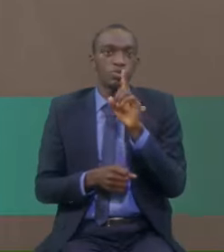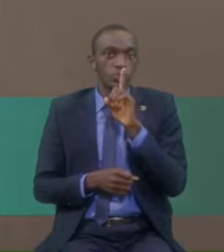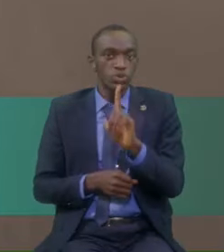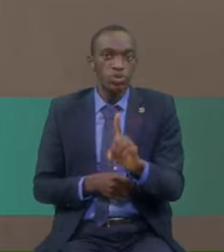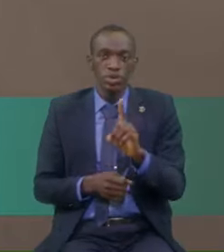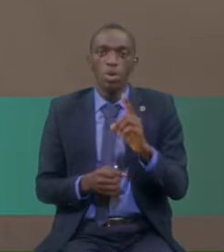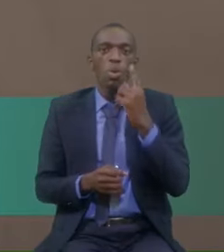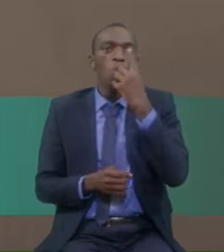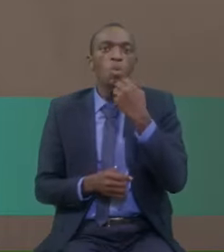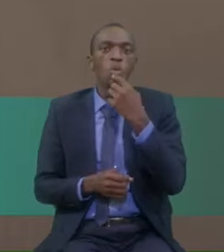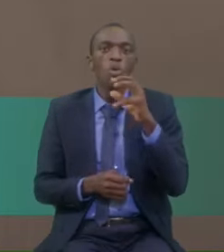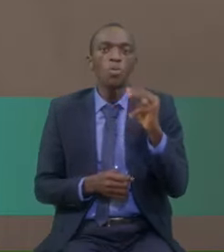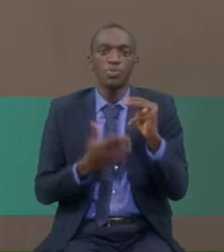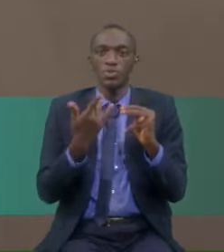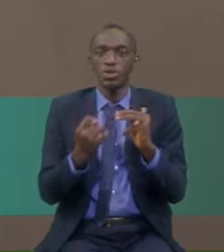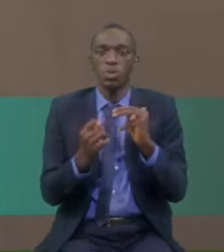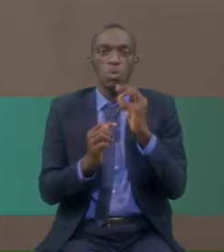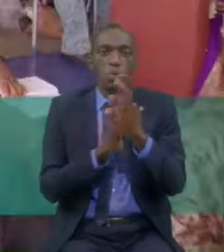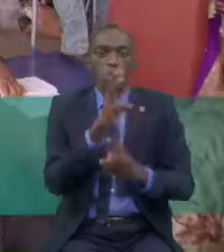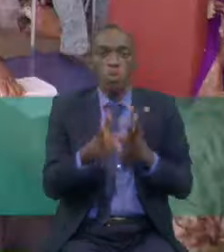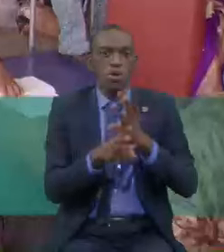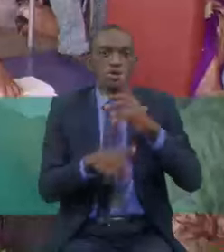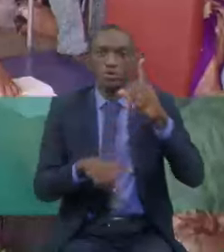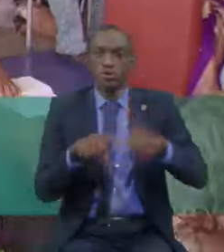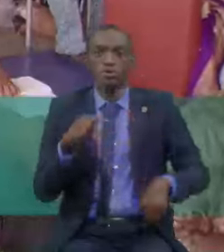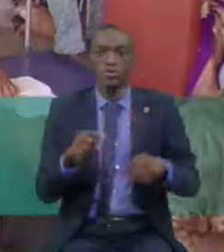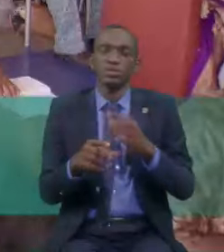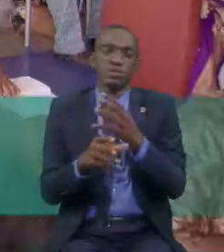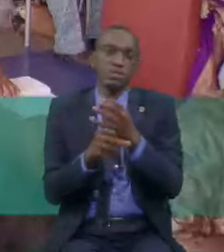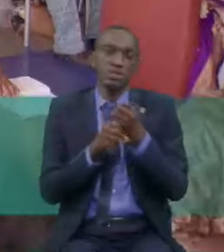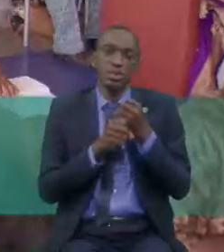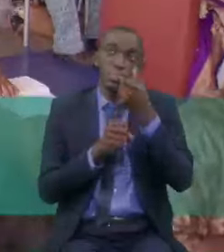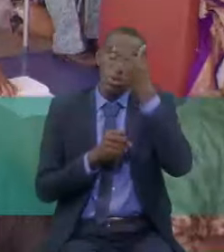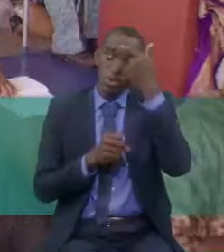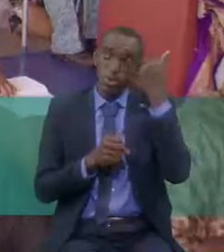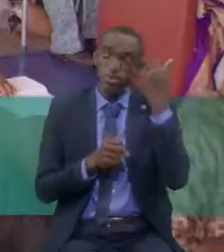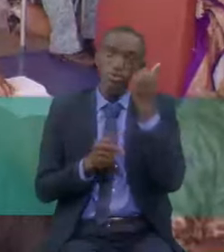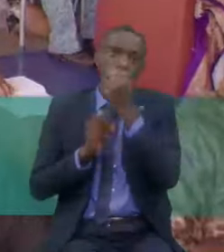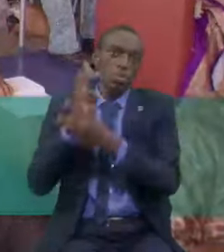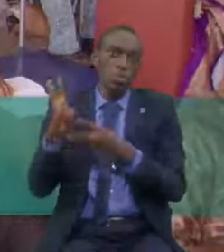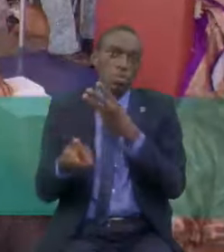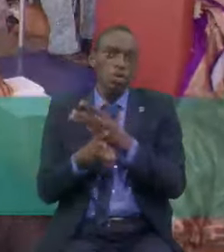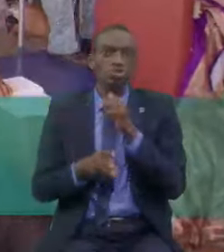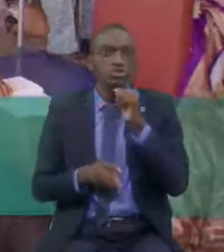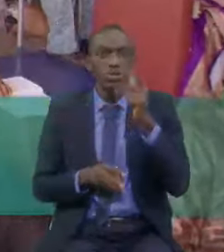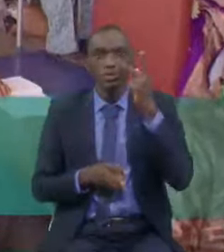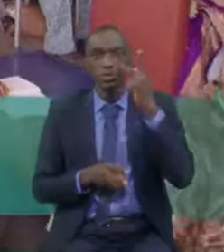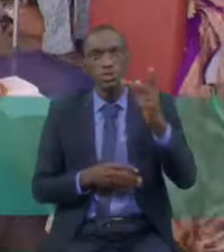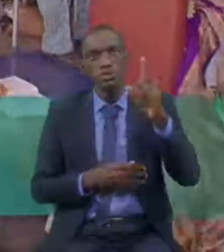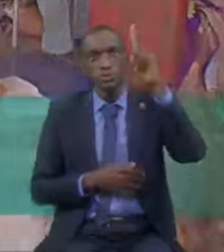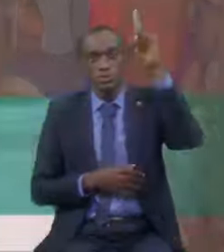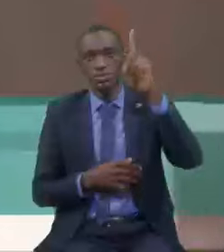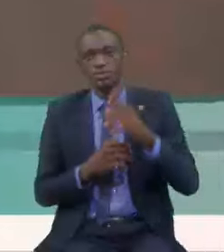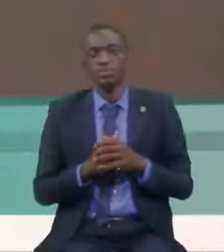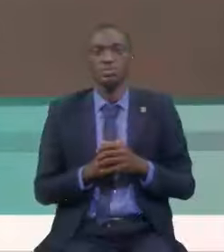receive because it seeth him not. The people who